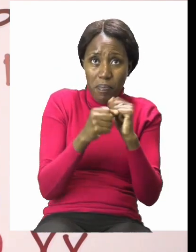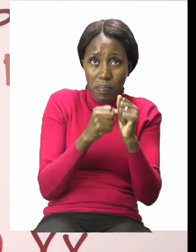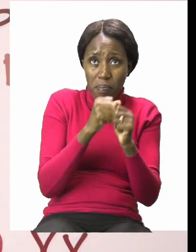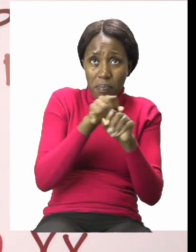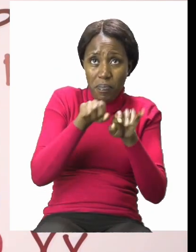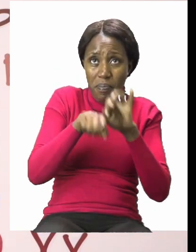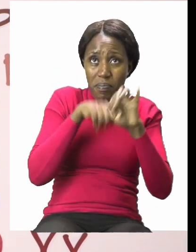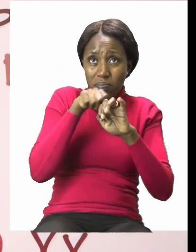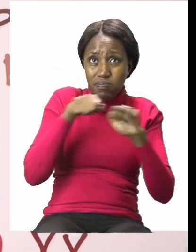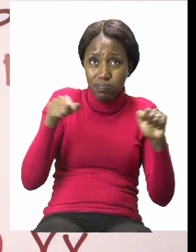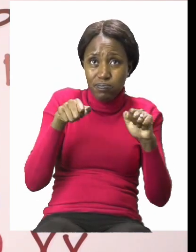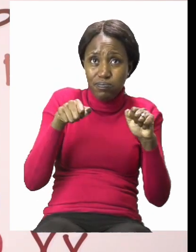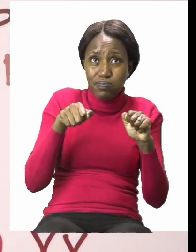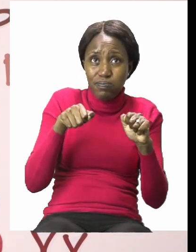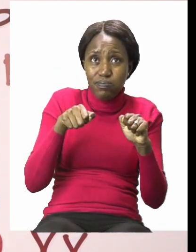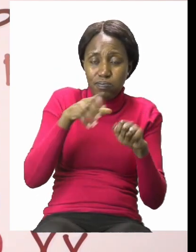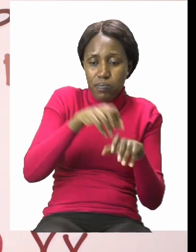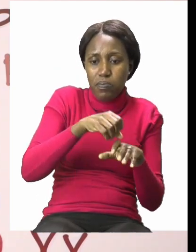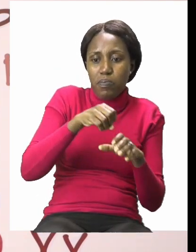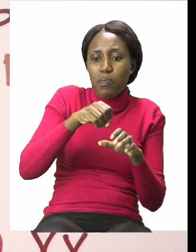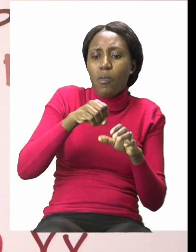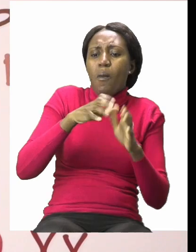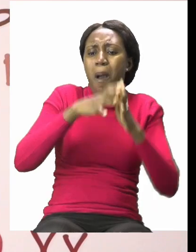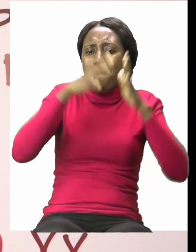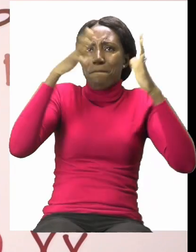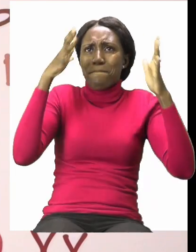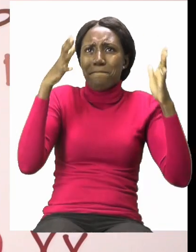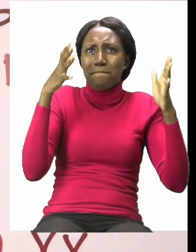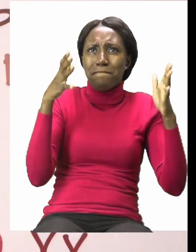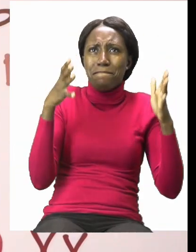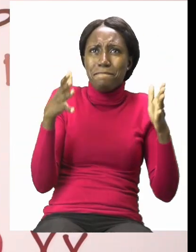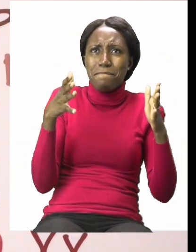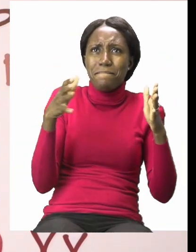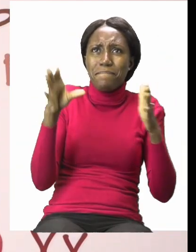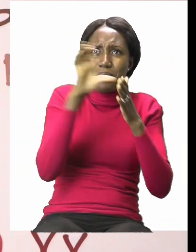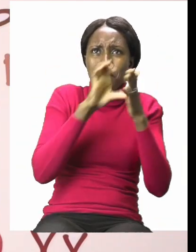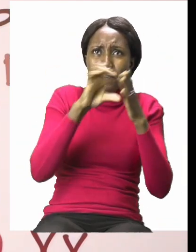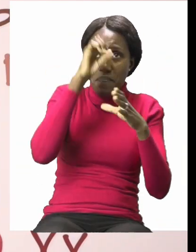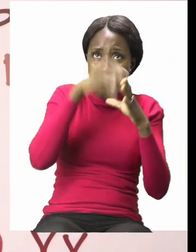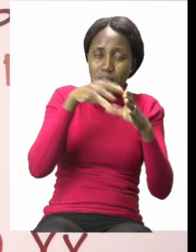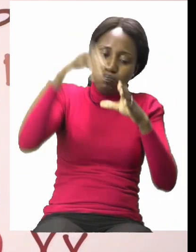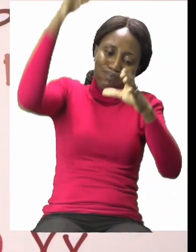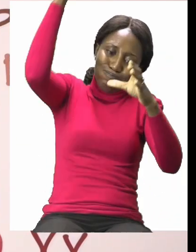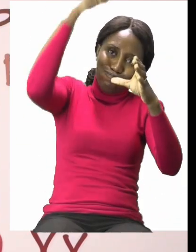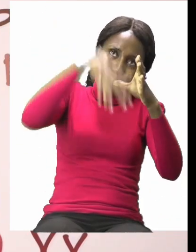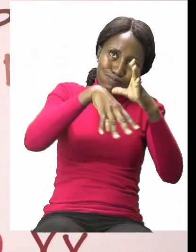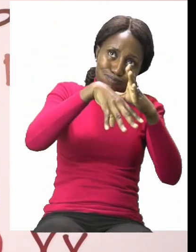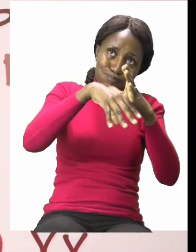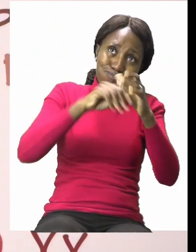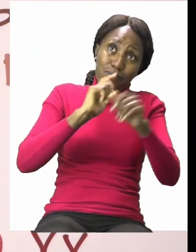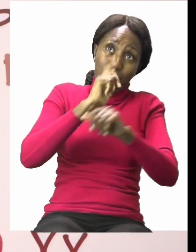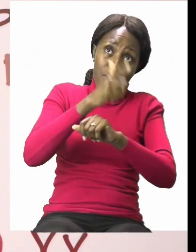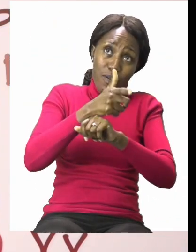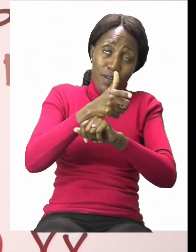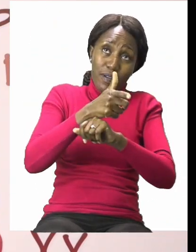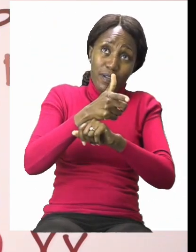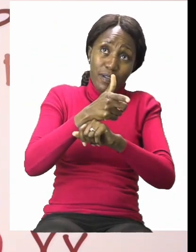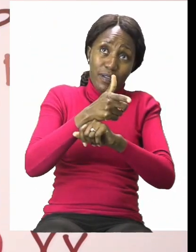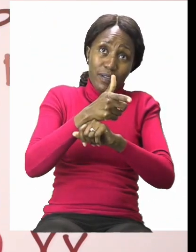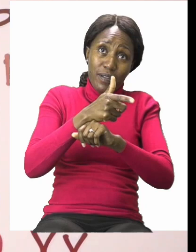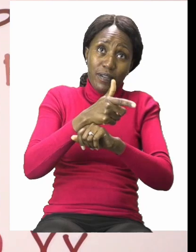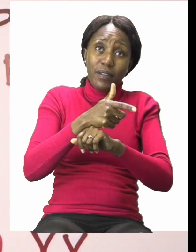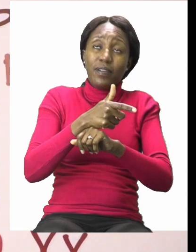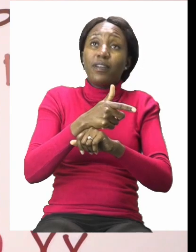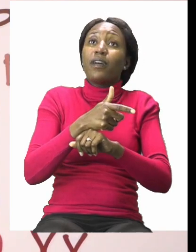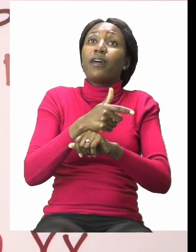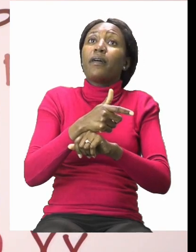nicely, and then take it to the big bin outside, where it will be collected to join all the